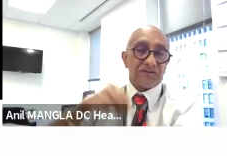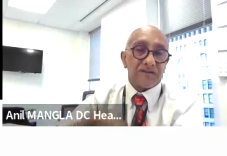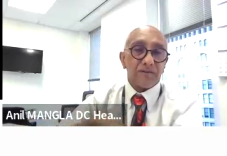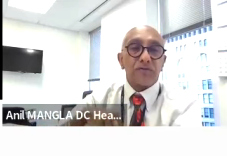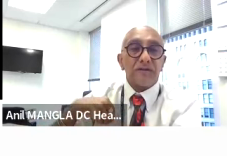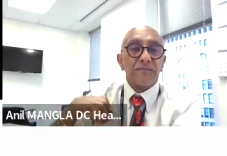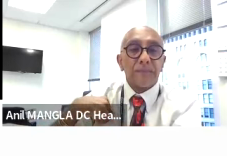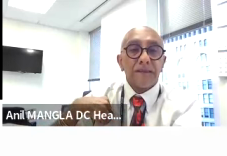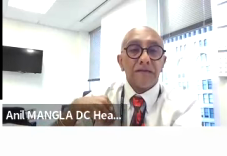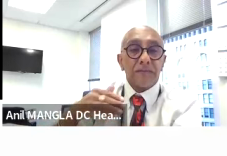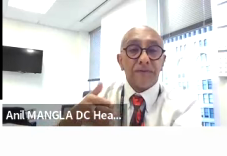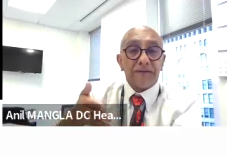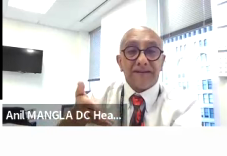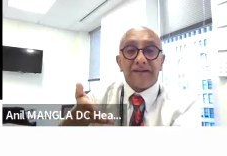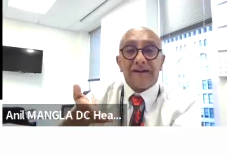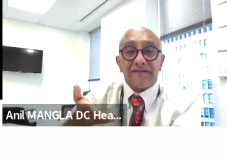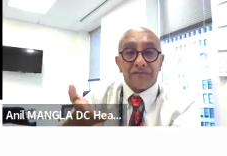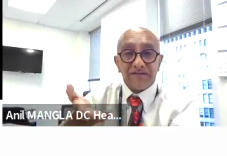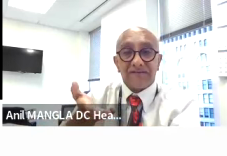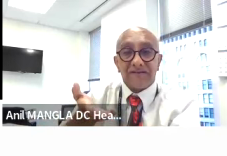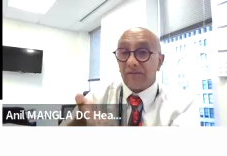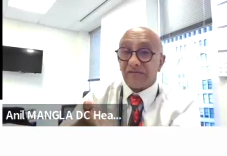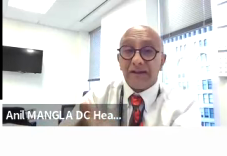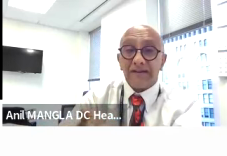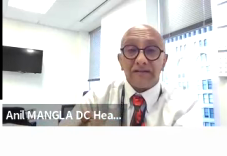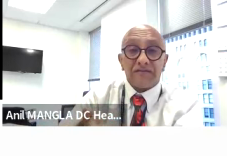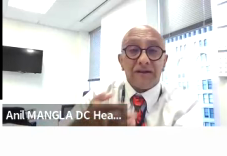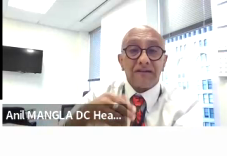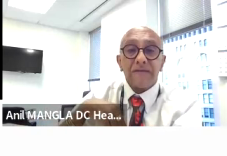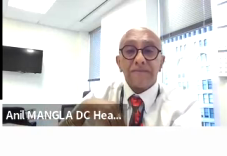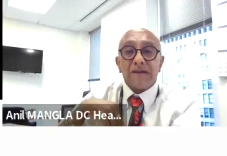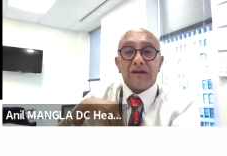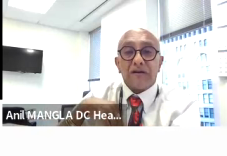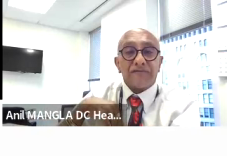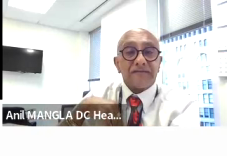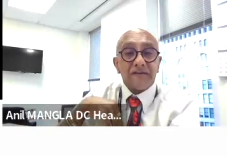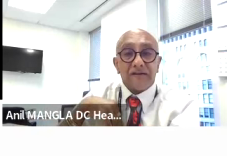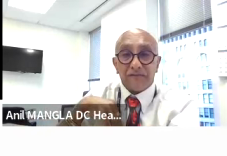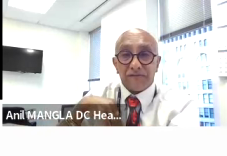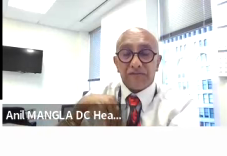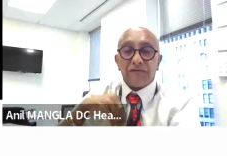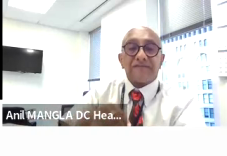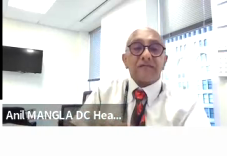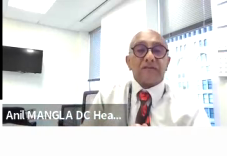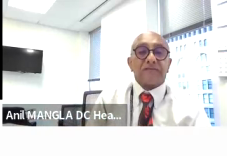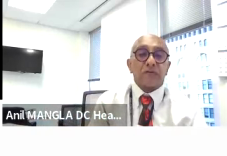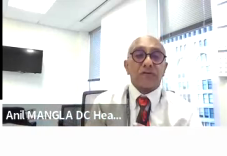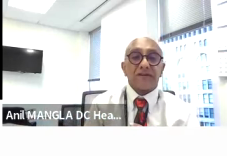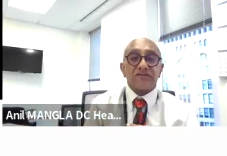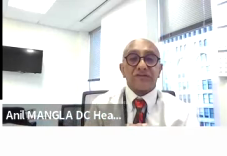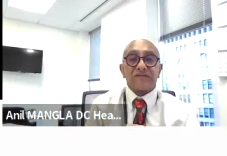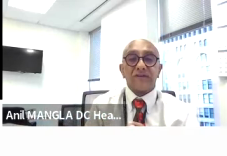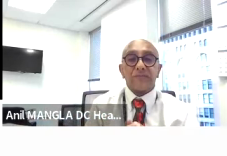change into that pneumonia. For people that are higher risk, also adults, right, of serious